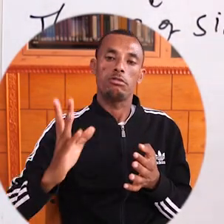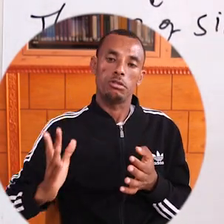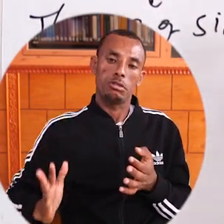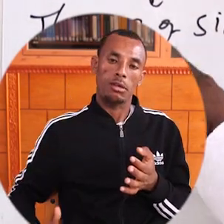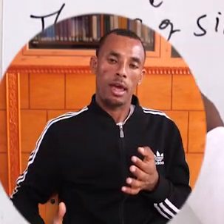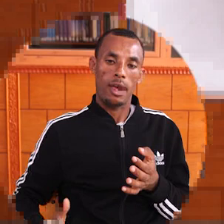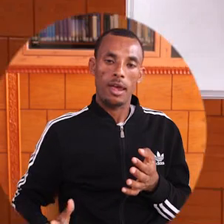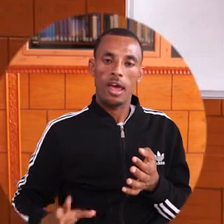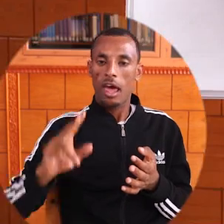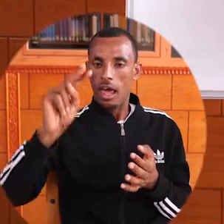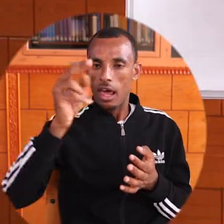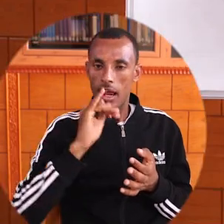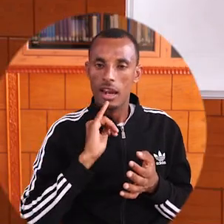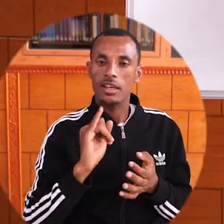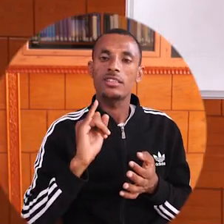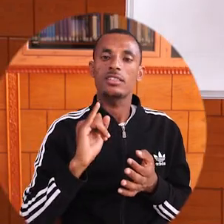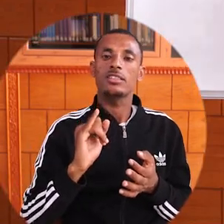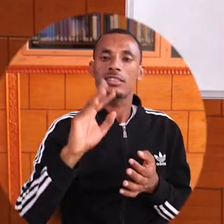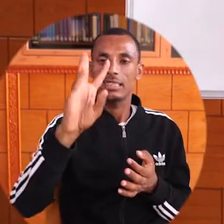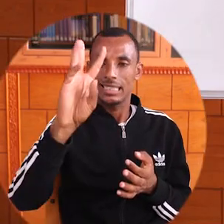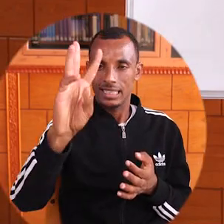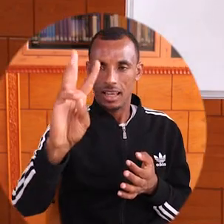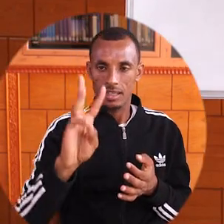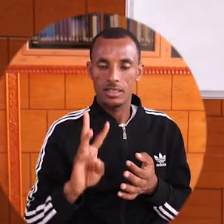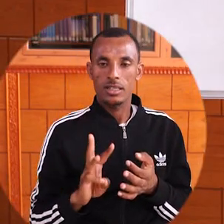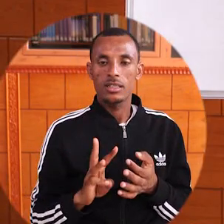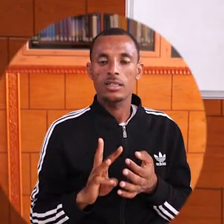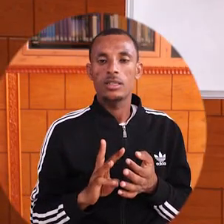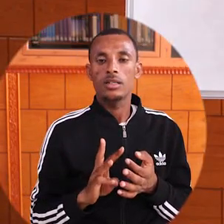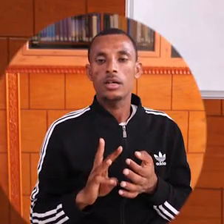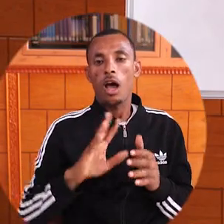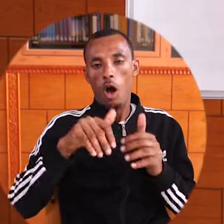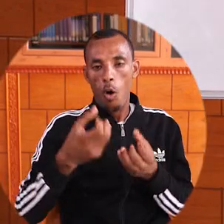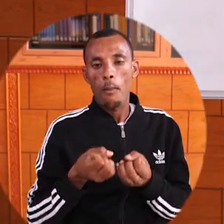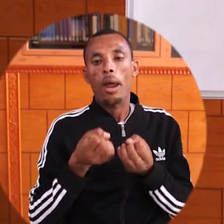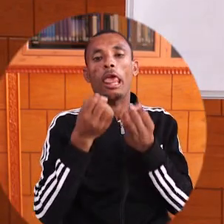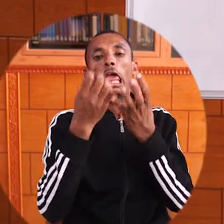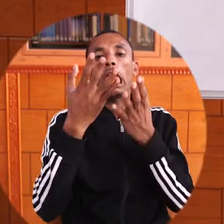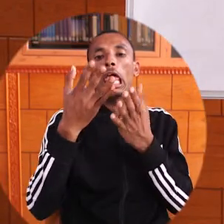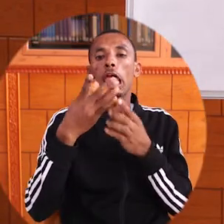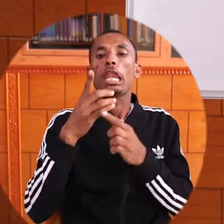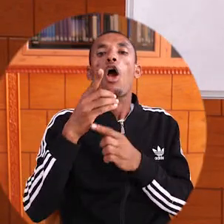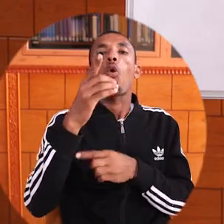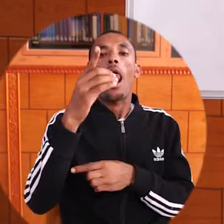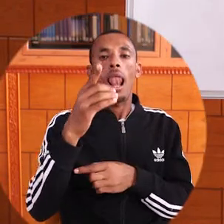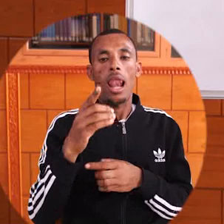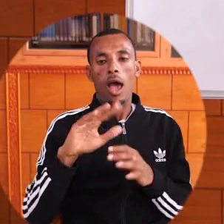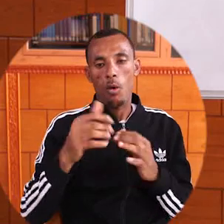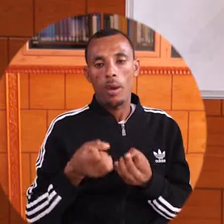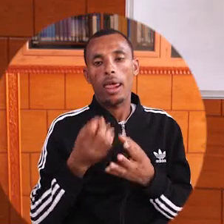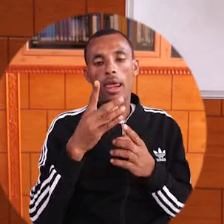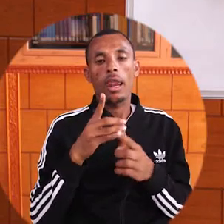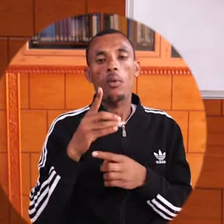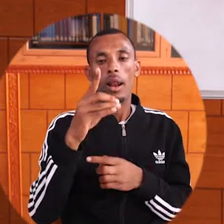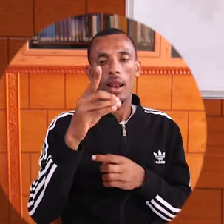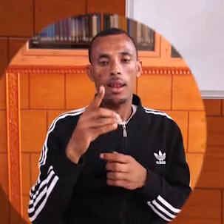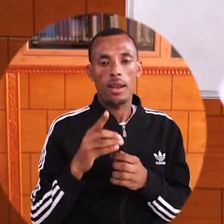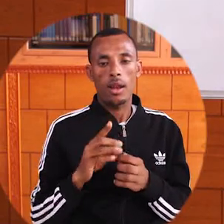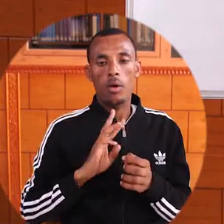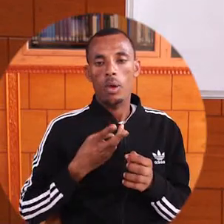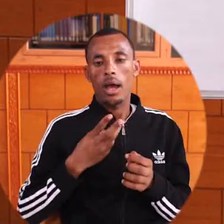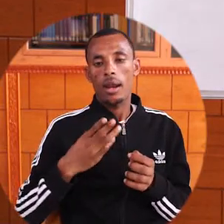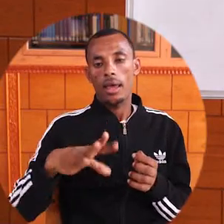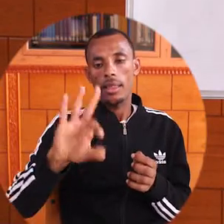polygon, N is six. So how many diagonal can draw from one vertex of on